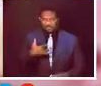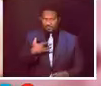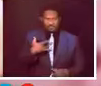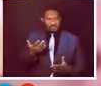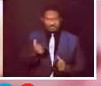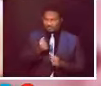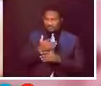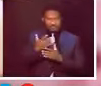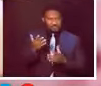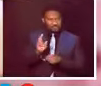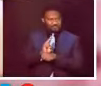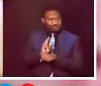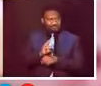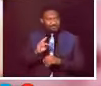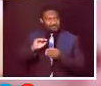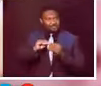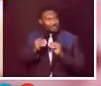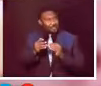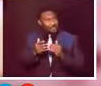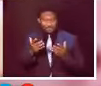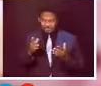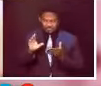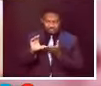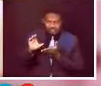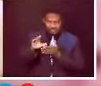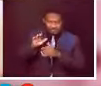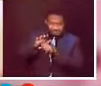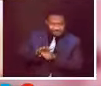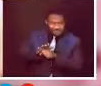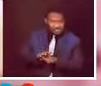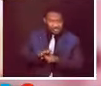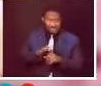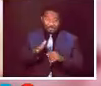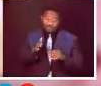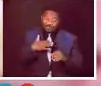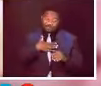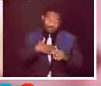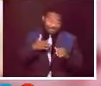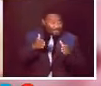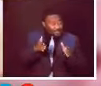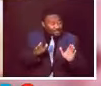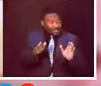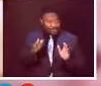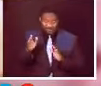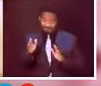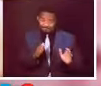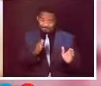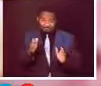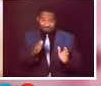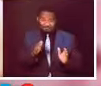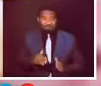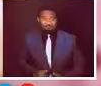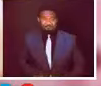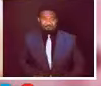to oppress you. So I plead with him, let's allow this arrangement. And indeed,